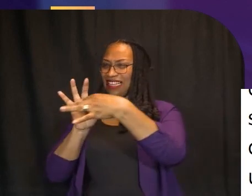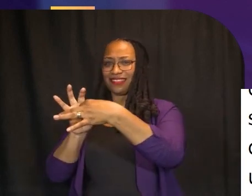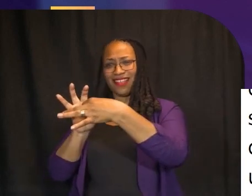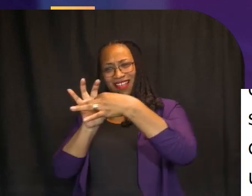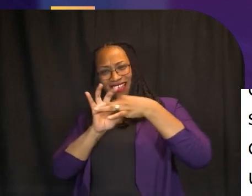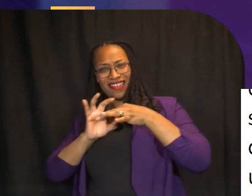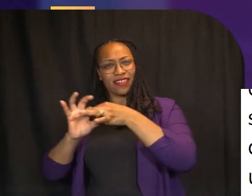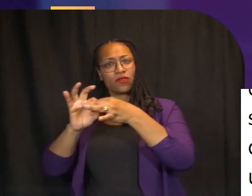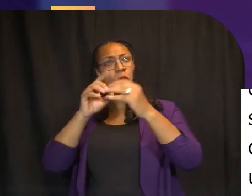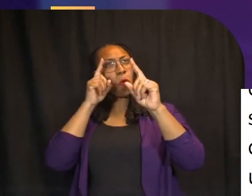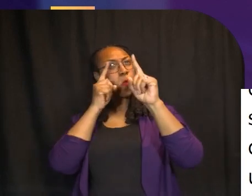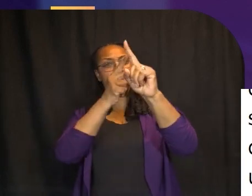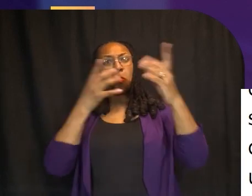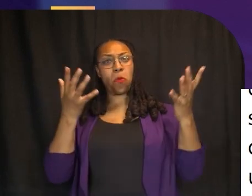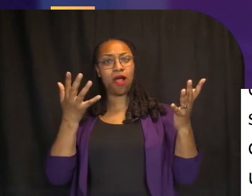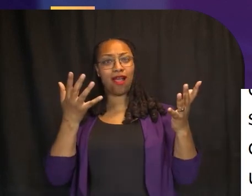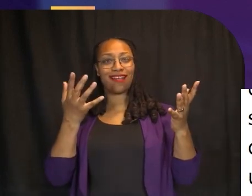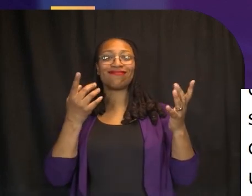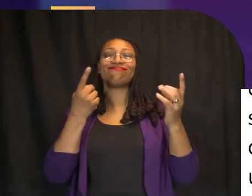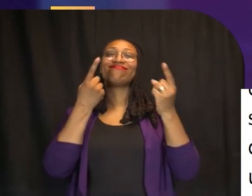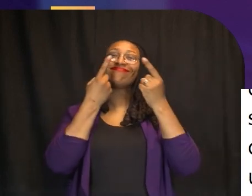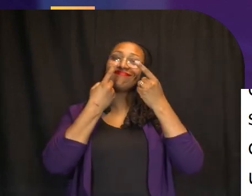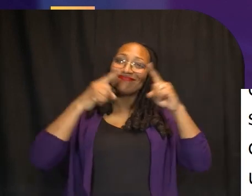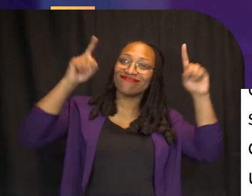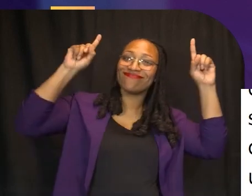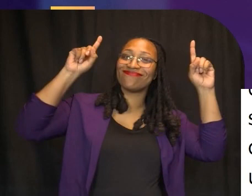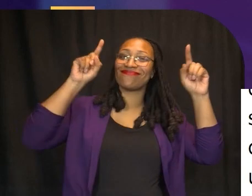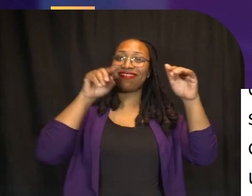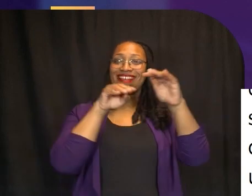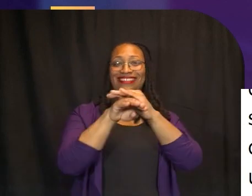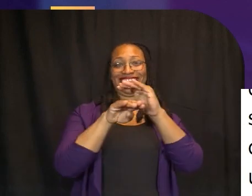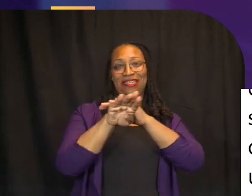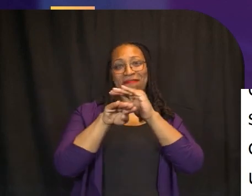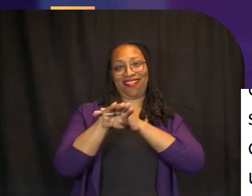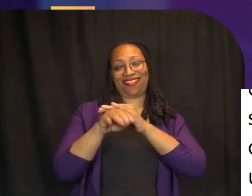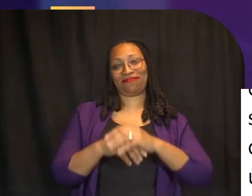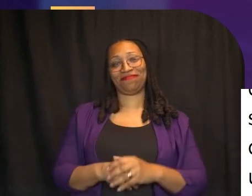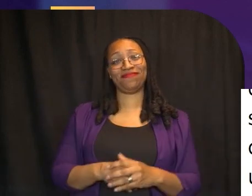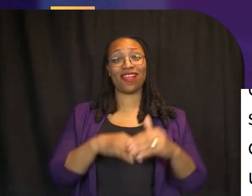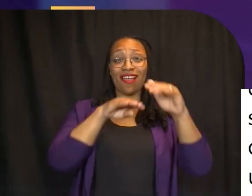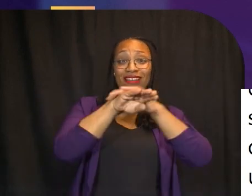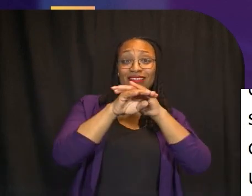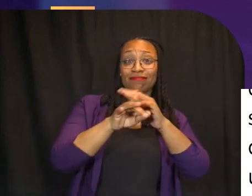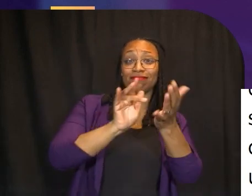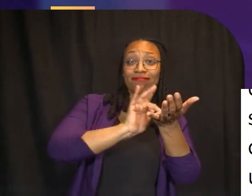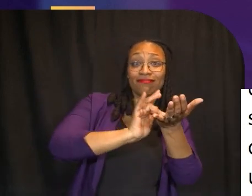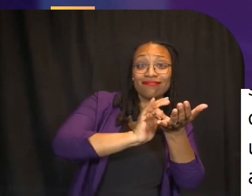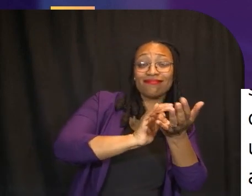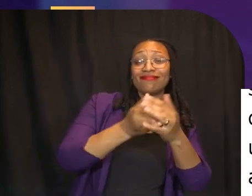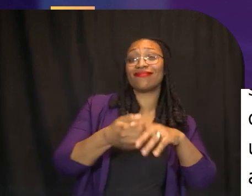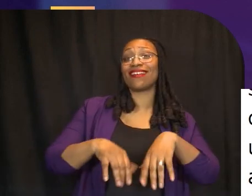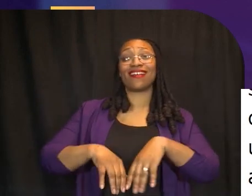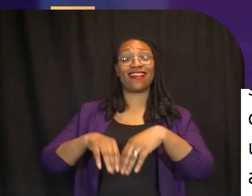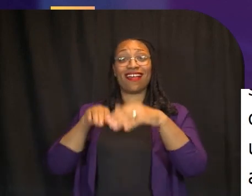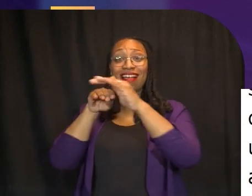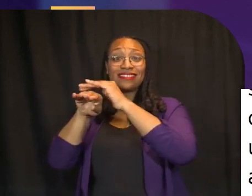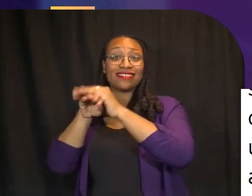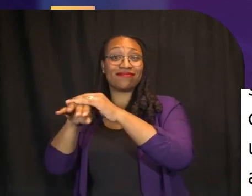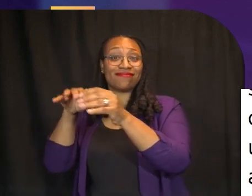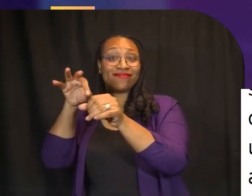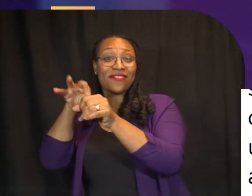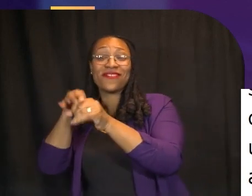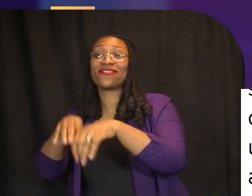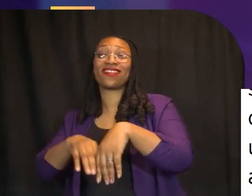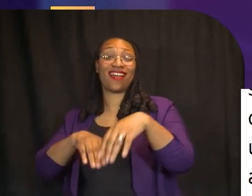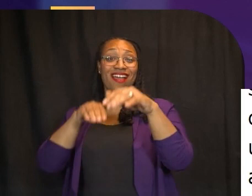access to equal treatment and care, access to advancement opportunities in the workplace, and equal access to ballot